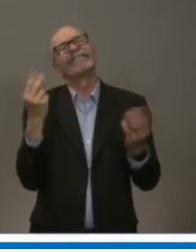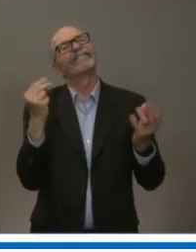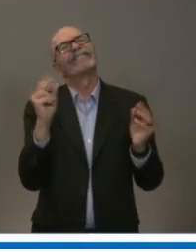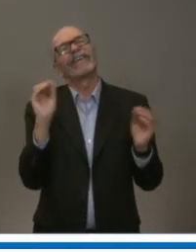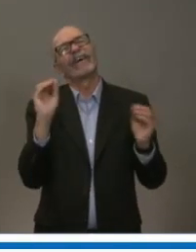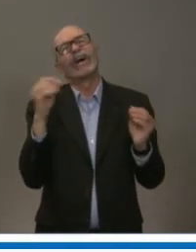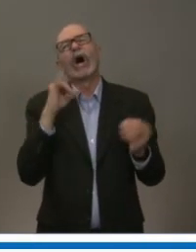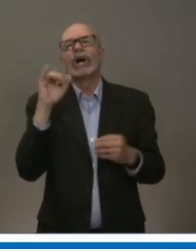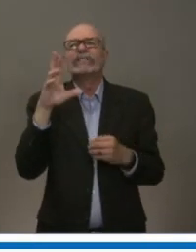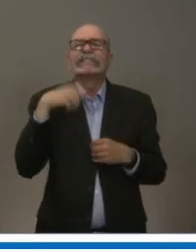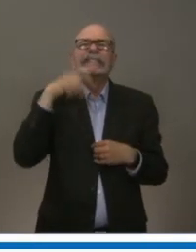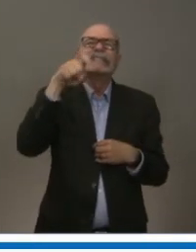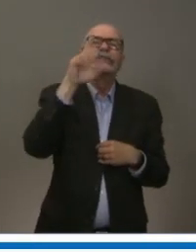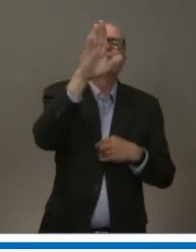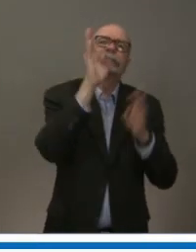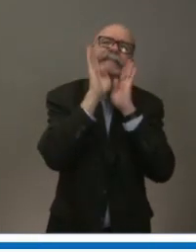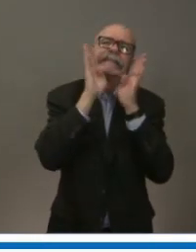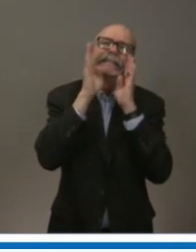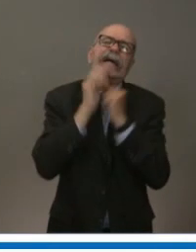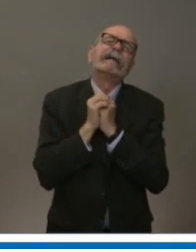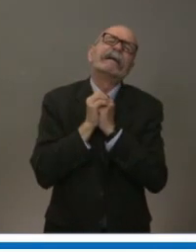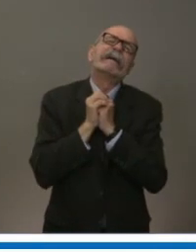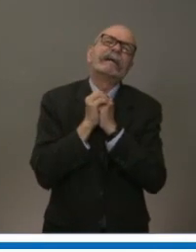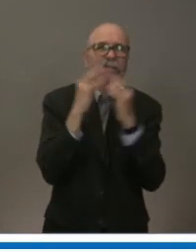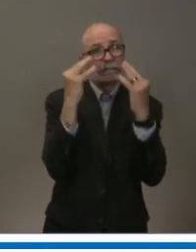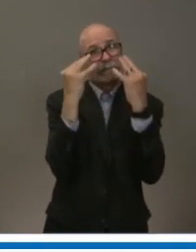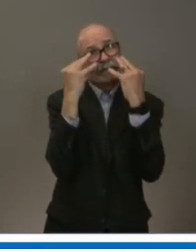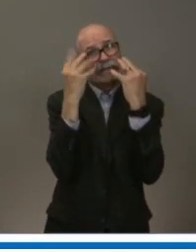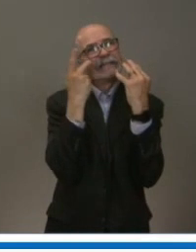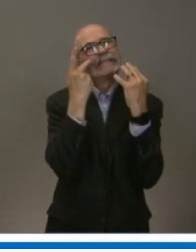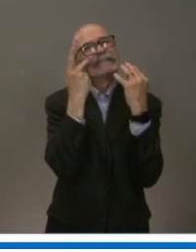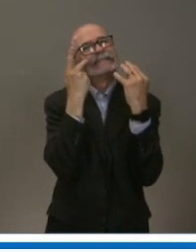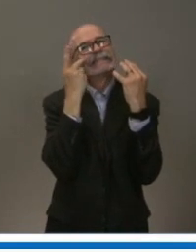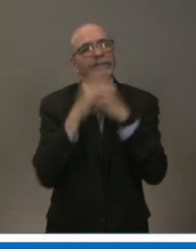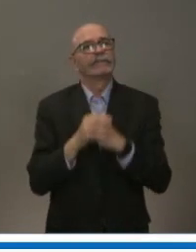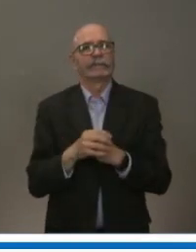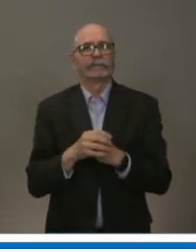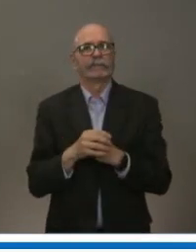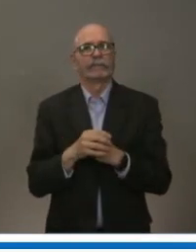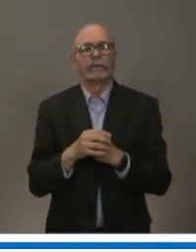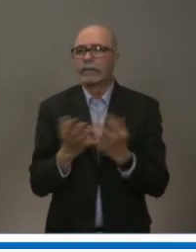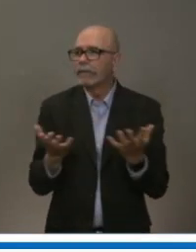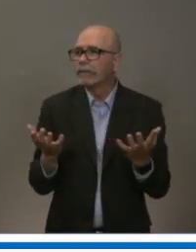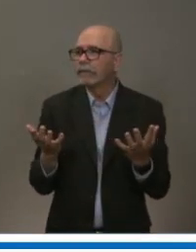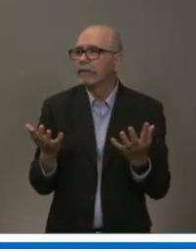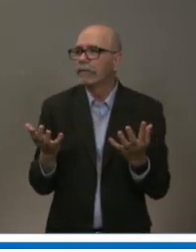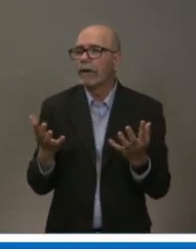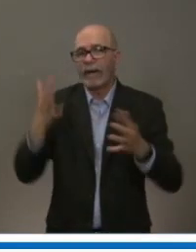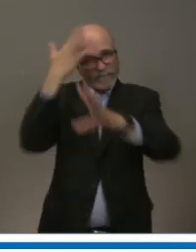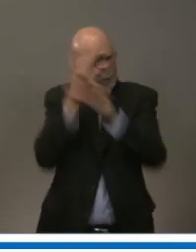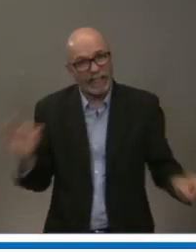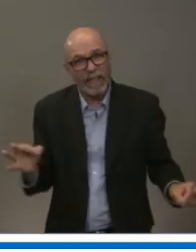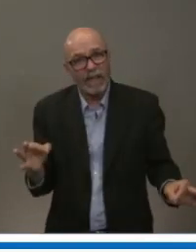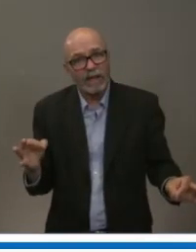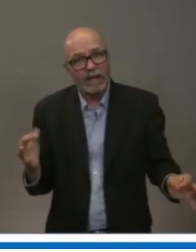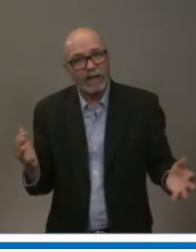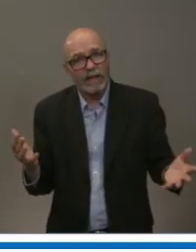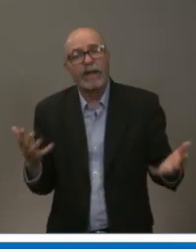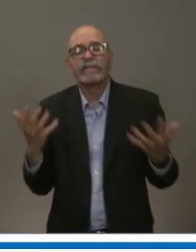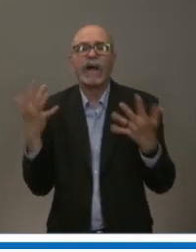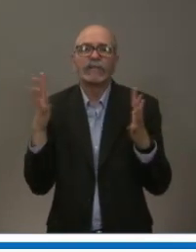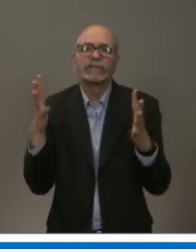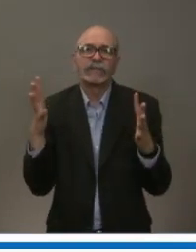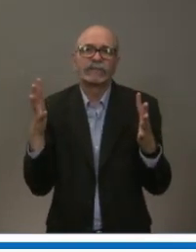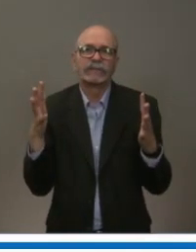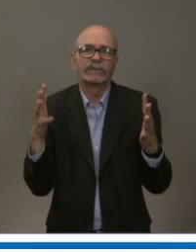get faster attention. That has to stop. 911 has a process that people will be triaged no matter what symptoms